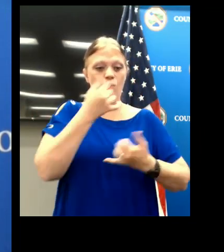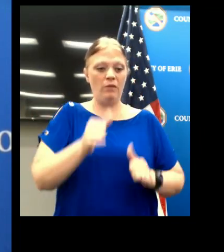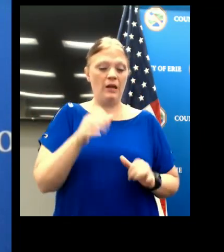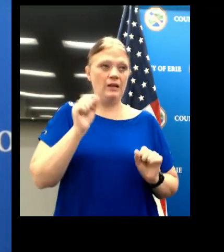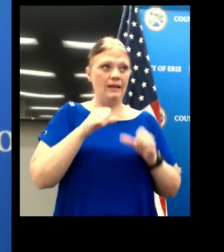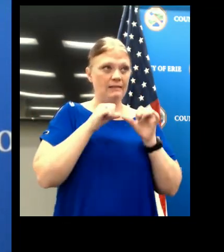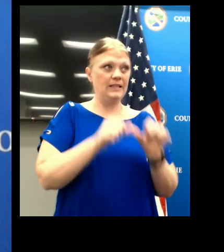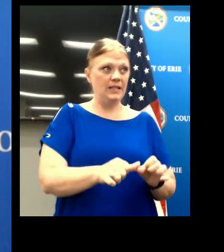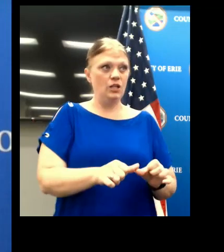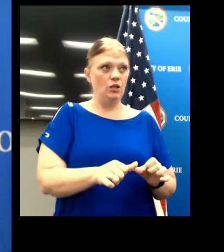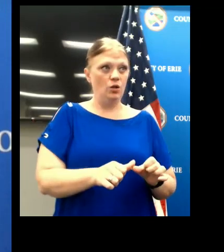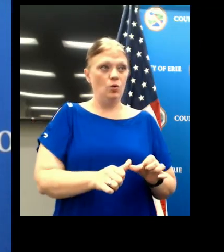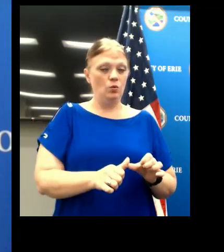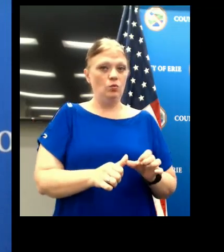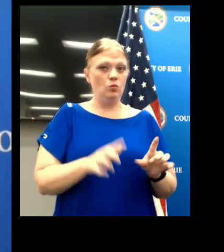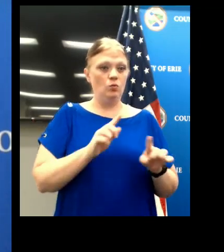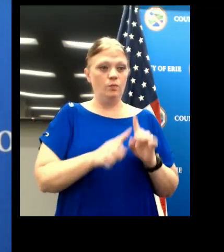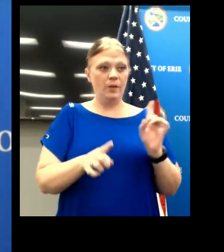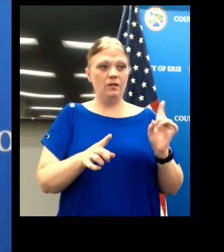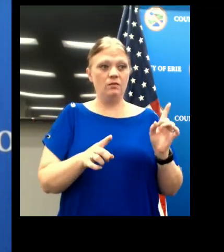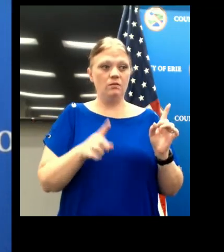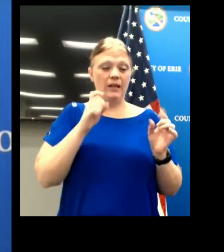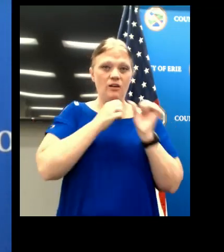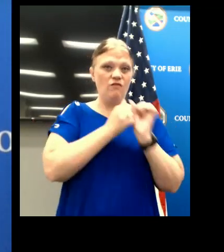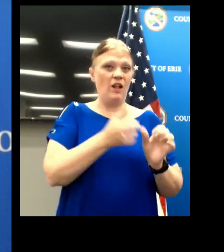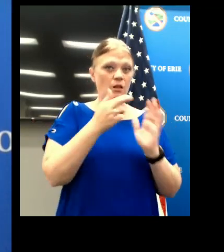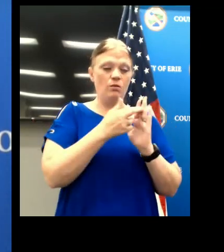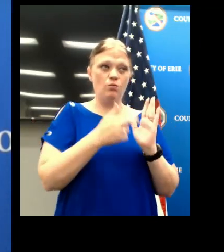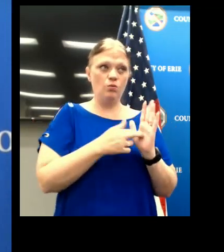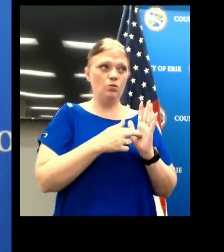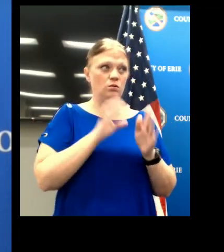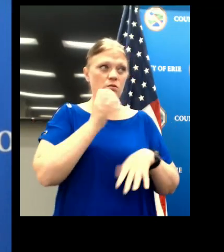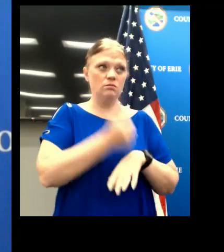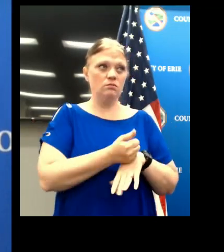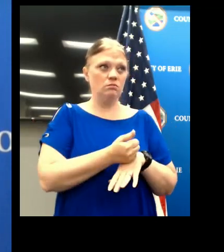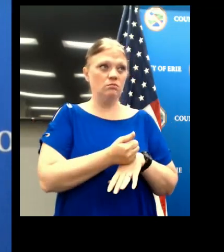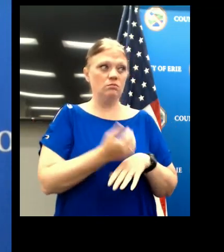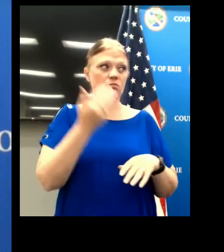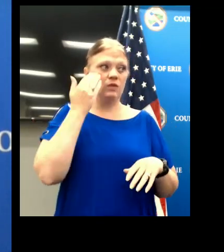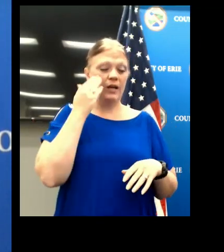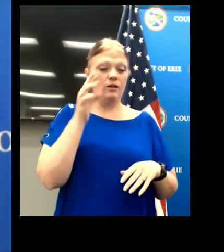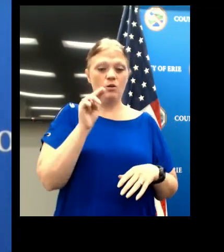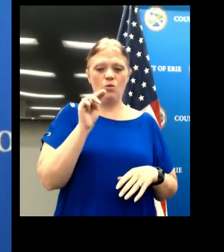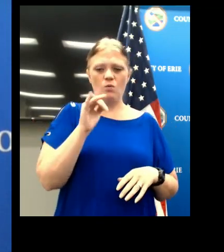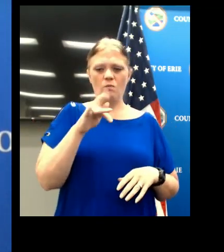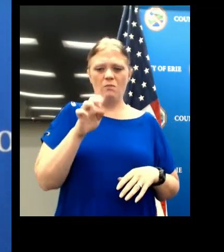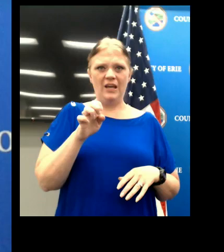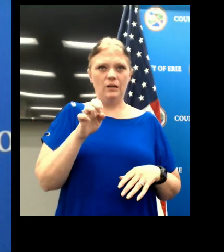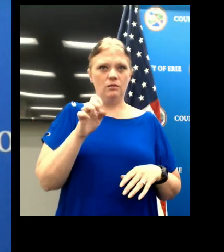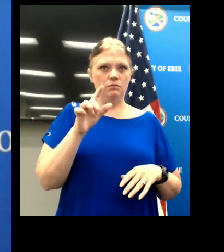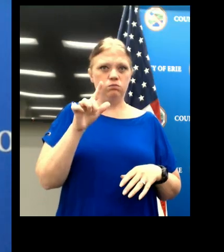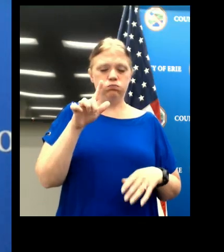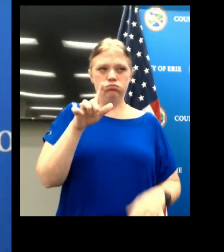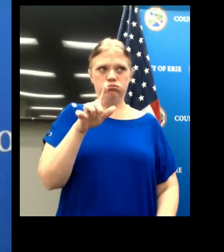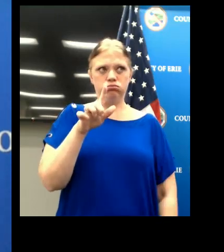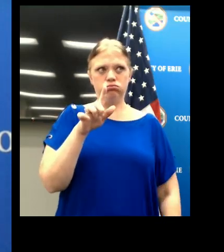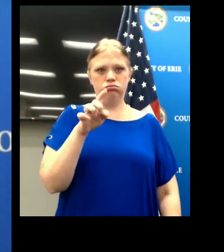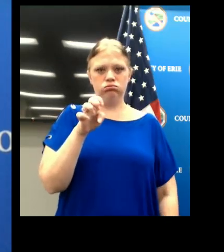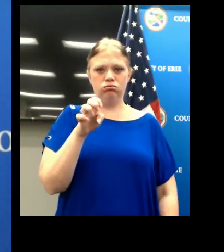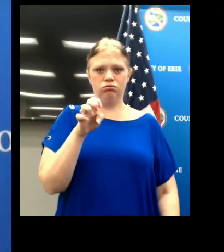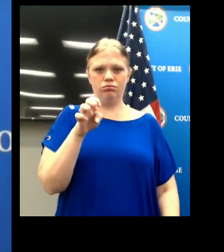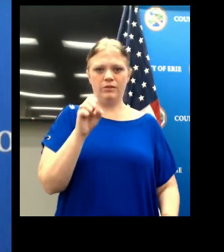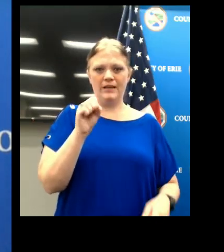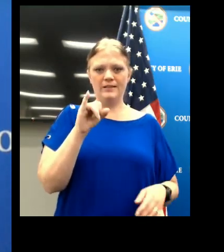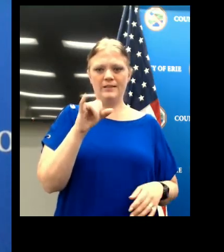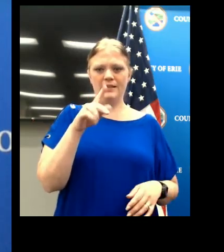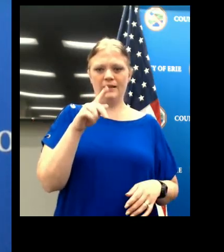due to it, but it had to follow the rules in place. I know Mike Lesikowski. I know the Lesikowskis, and they said,